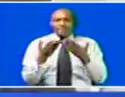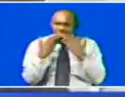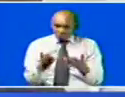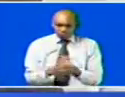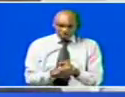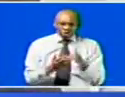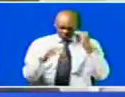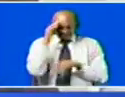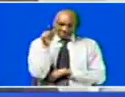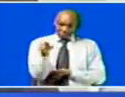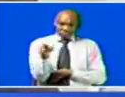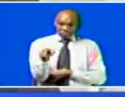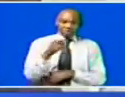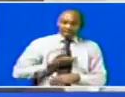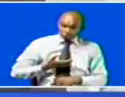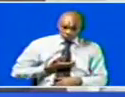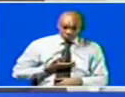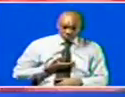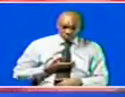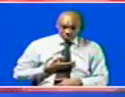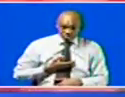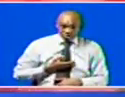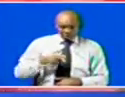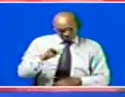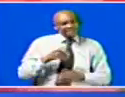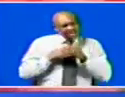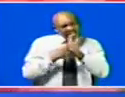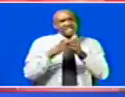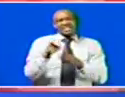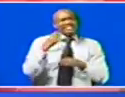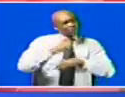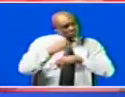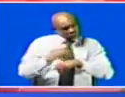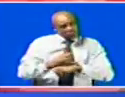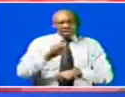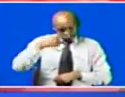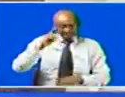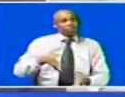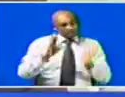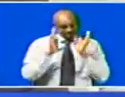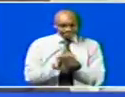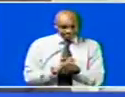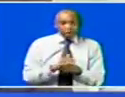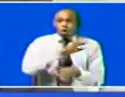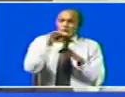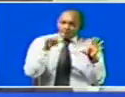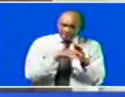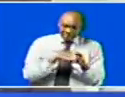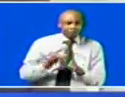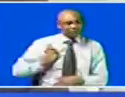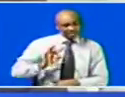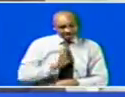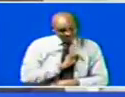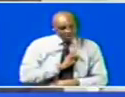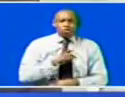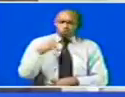the University Council for leading this institution to the right direction and to all members of staff that